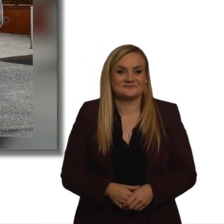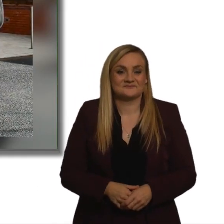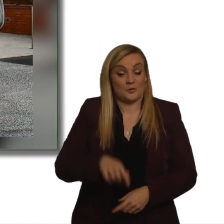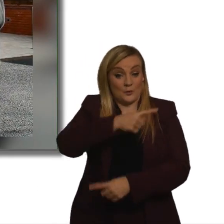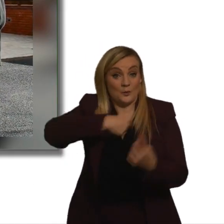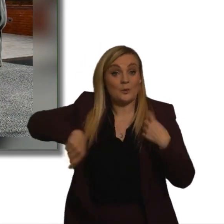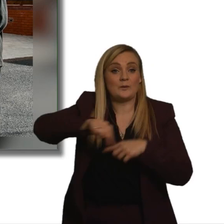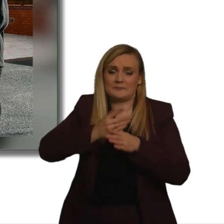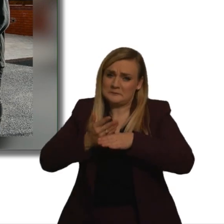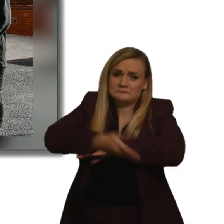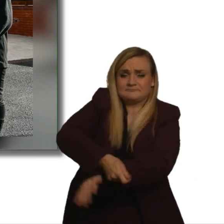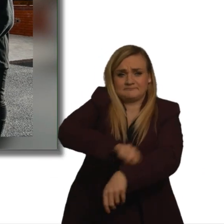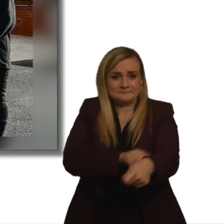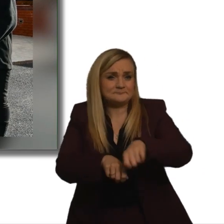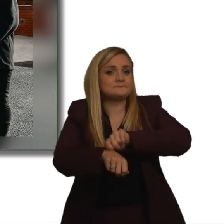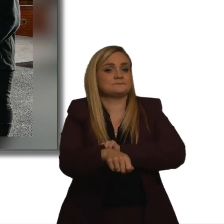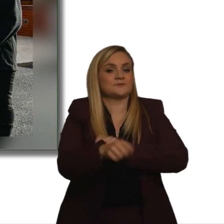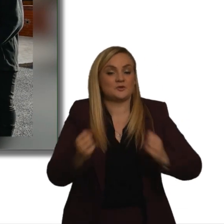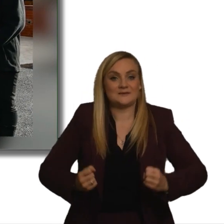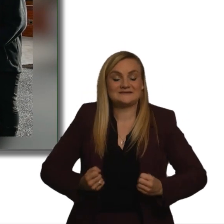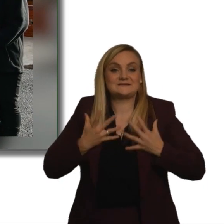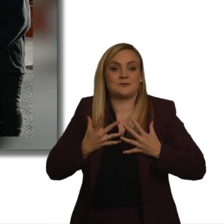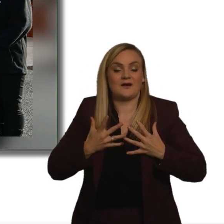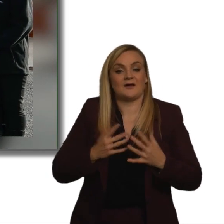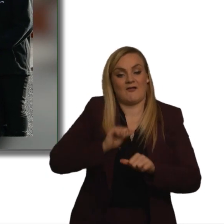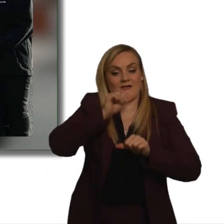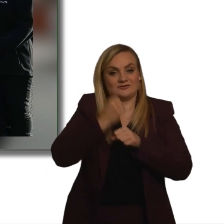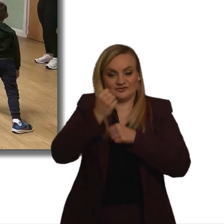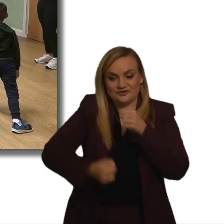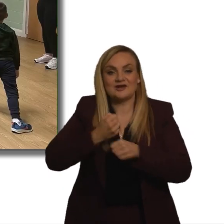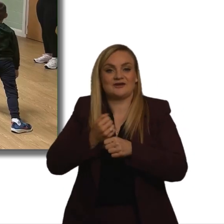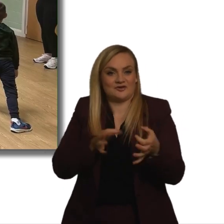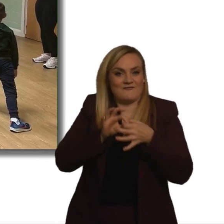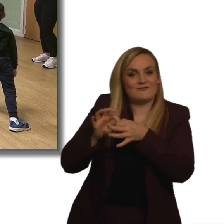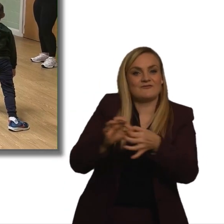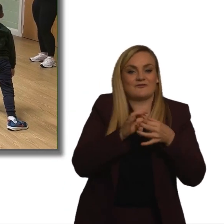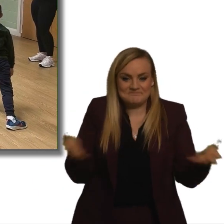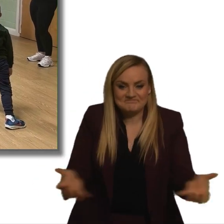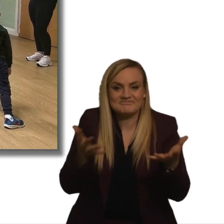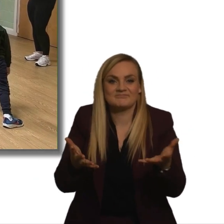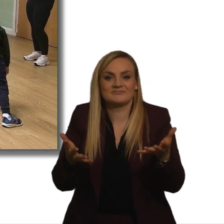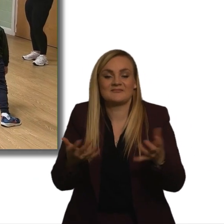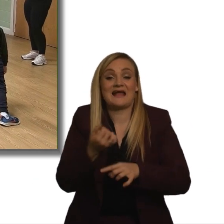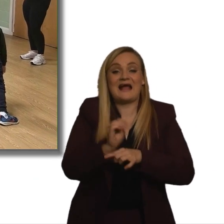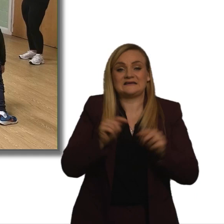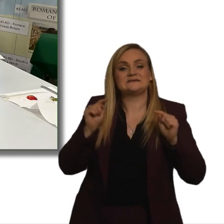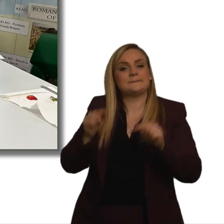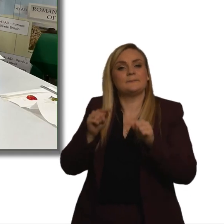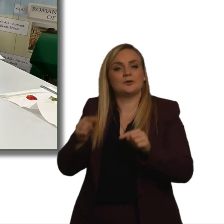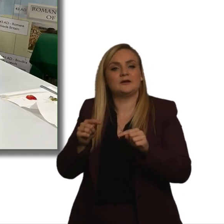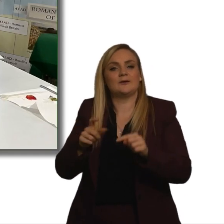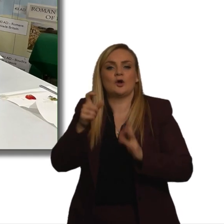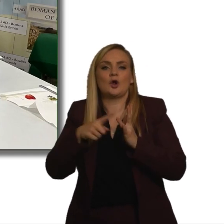been working hard to inspire our next generation of cooperators, rolling out anti-bullying, co-op values